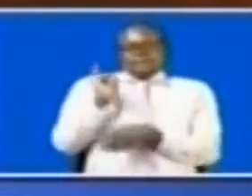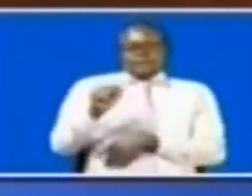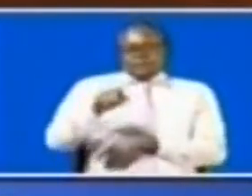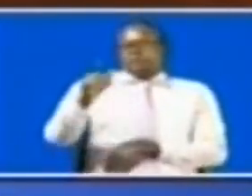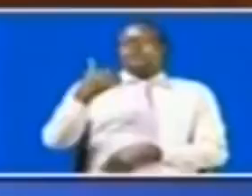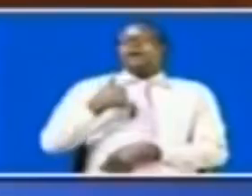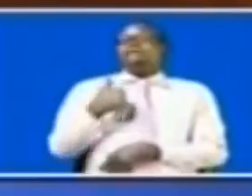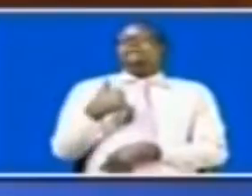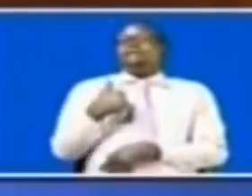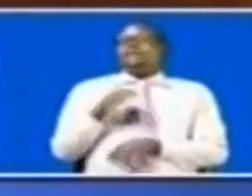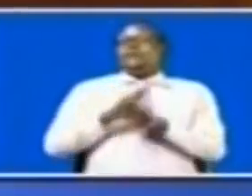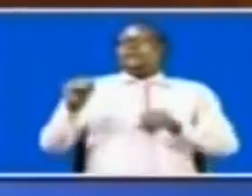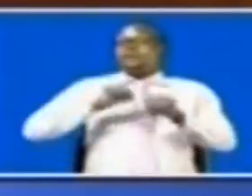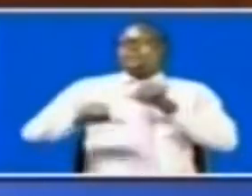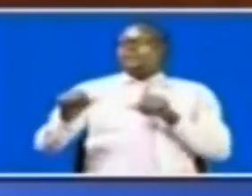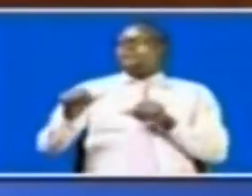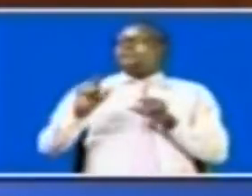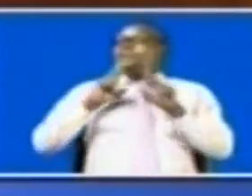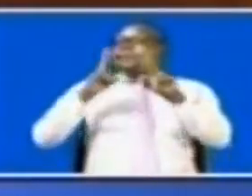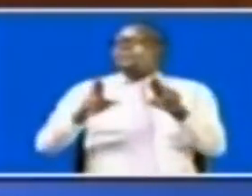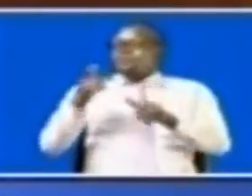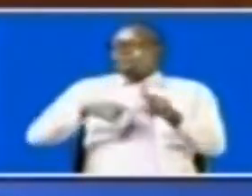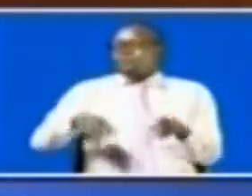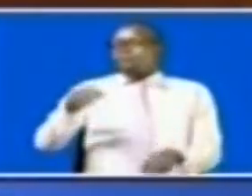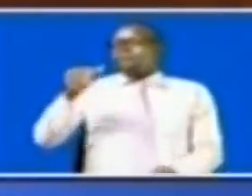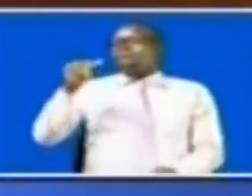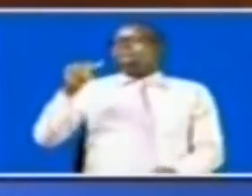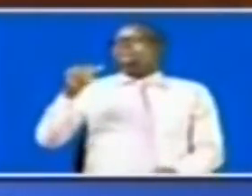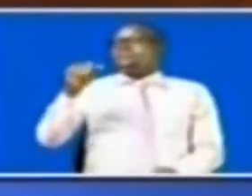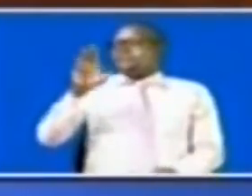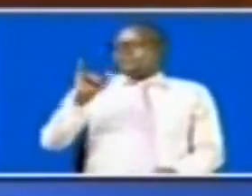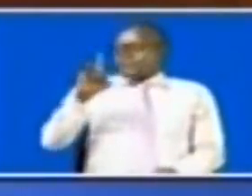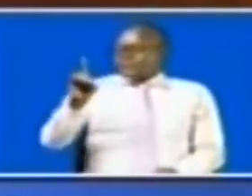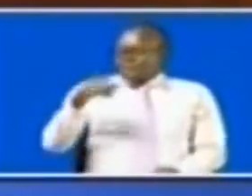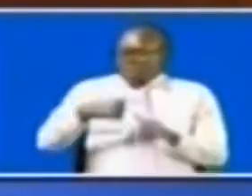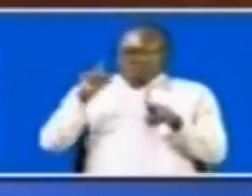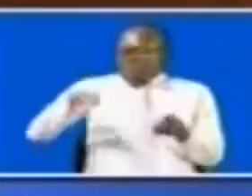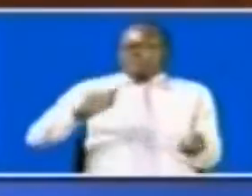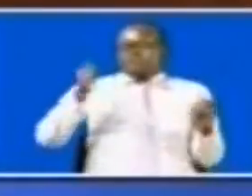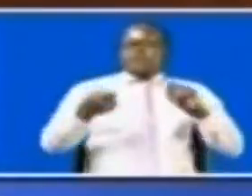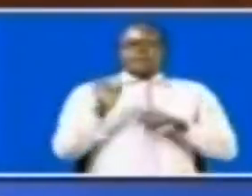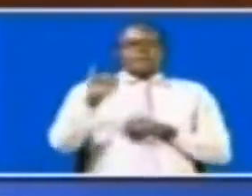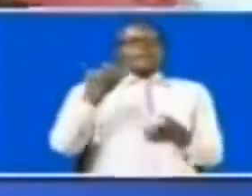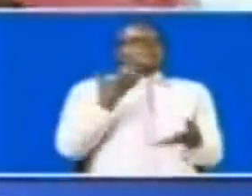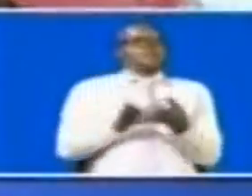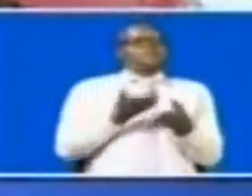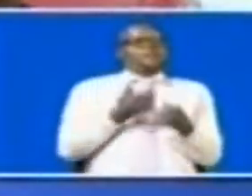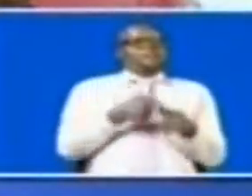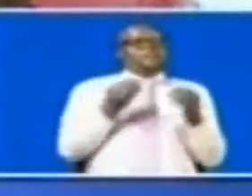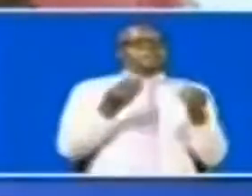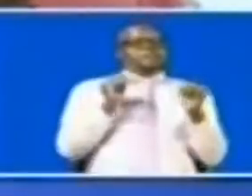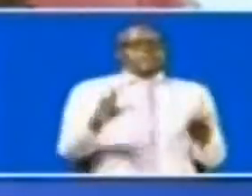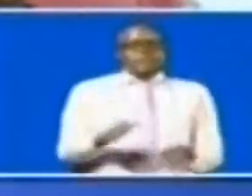have. It's not about intelligence. You may have intelligence you need to convert it to, which is not an easy thing.